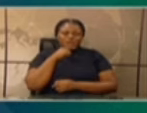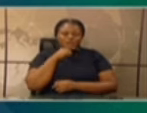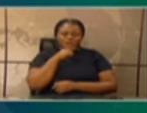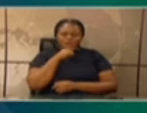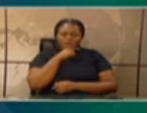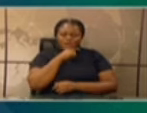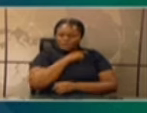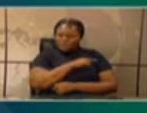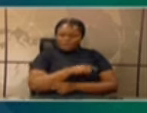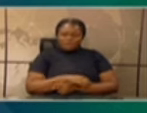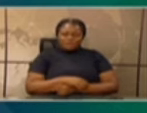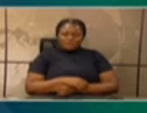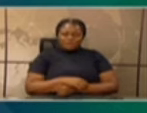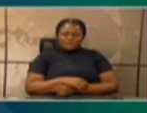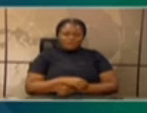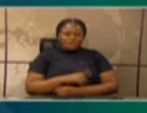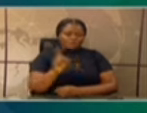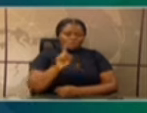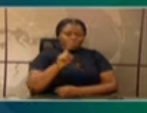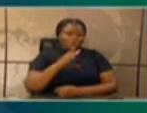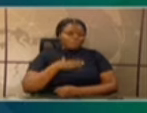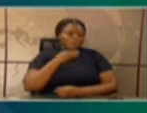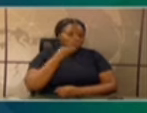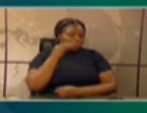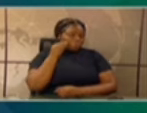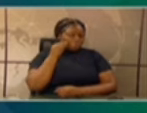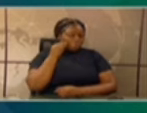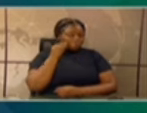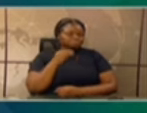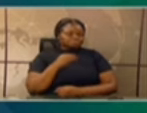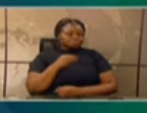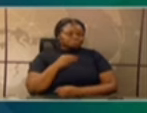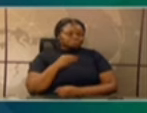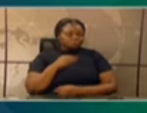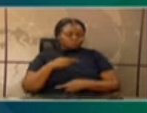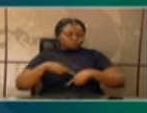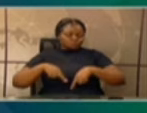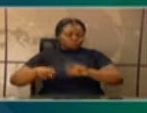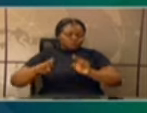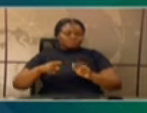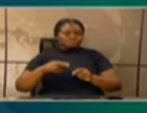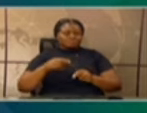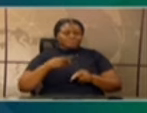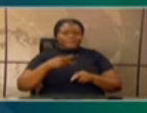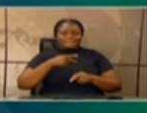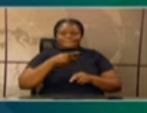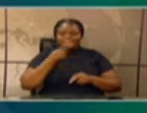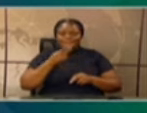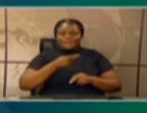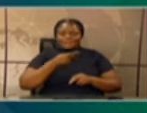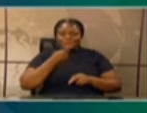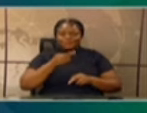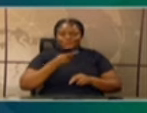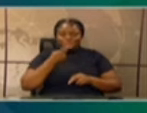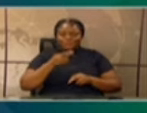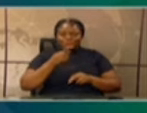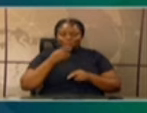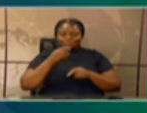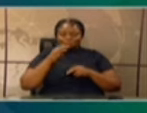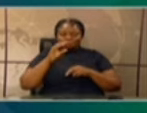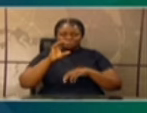She, maybe I'm a Tantra Hills, Pentecost, a sorpenny, I'm a metodum, Manesawa, sorry them.